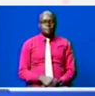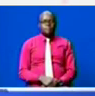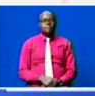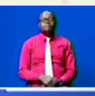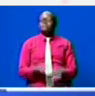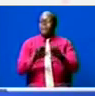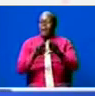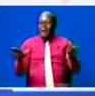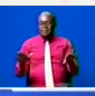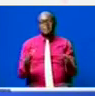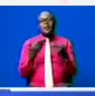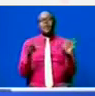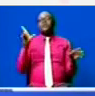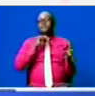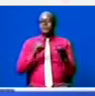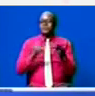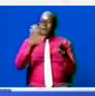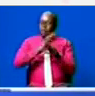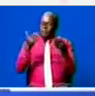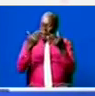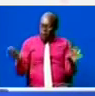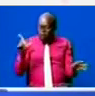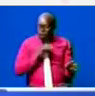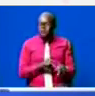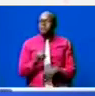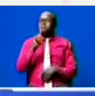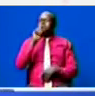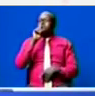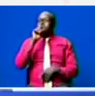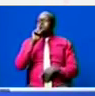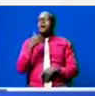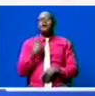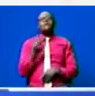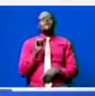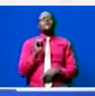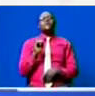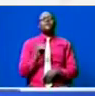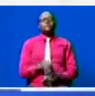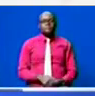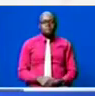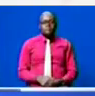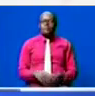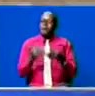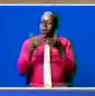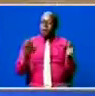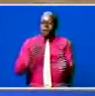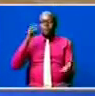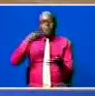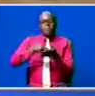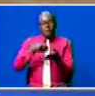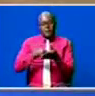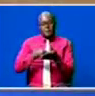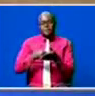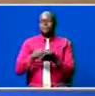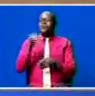mashamba. Mashamba tumepoteza, mbegu yote imeenda, mambo ya pesa ya kulimia kwa matinga, tumepoteza pesa nyingi sana. Elsewhere,